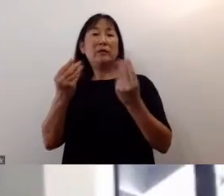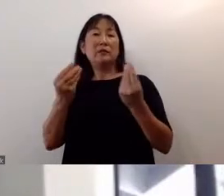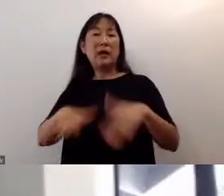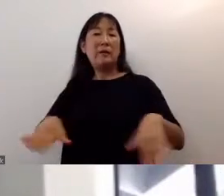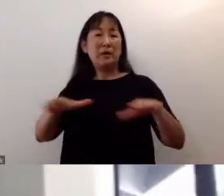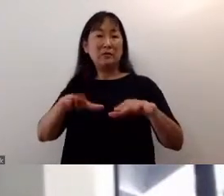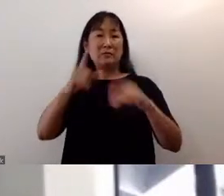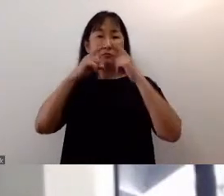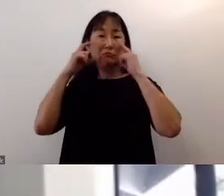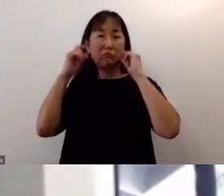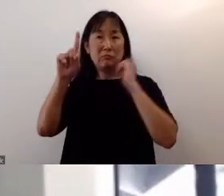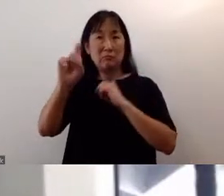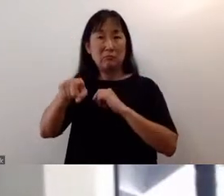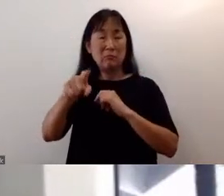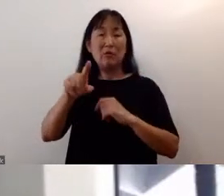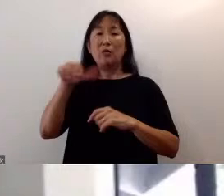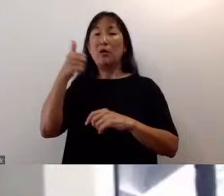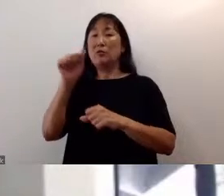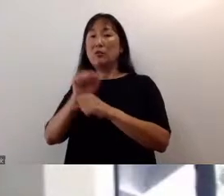be required to wear PPE?